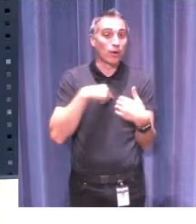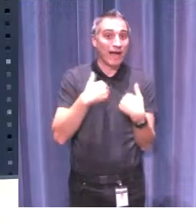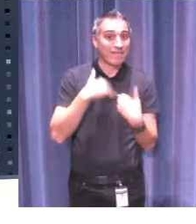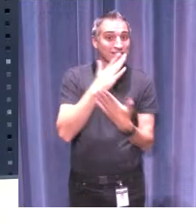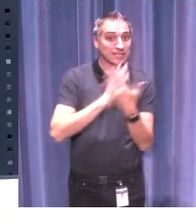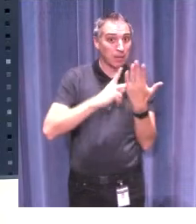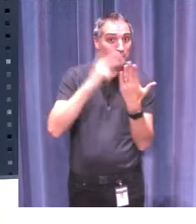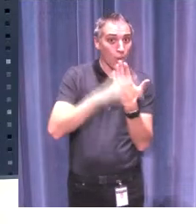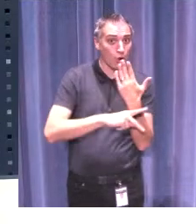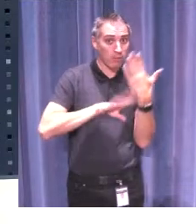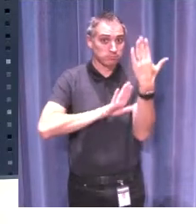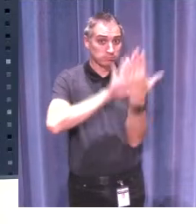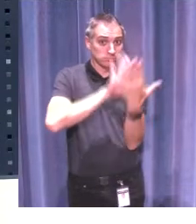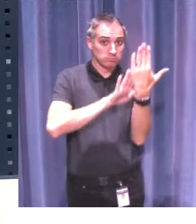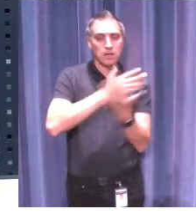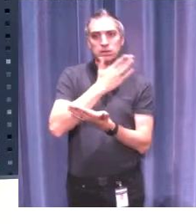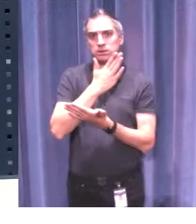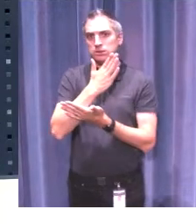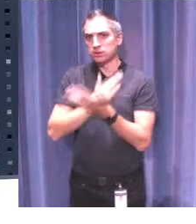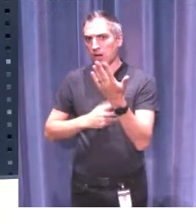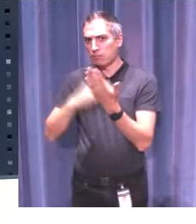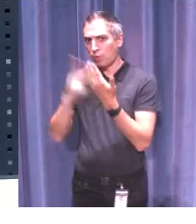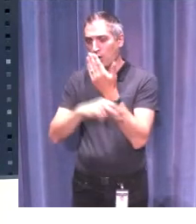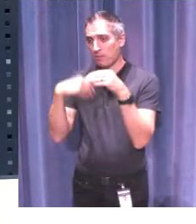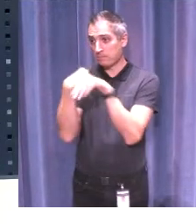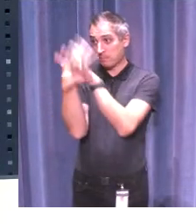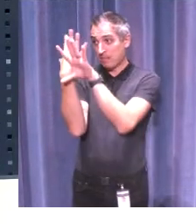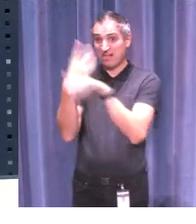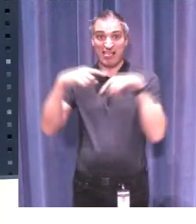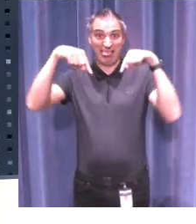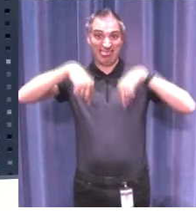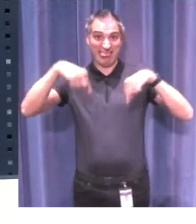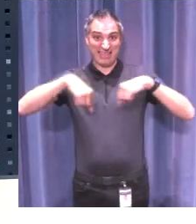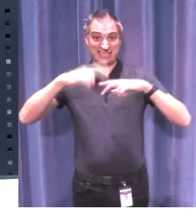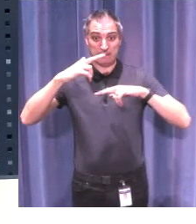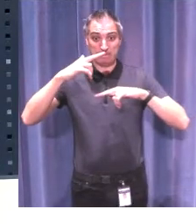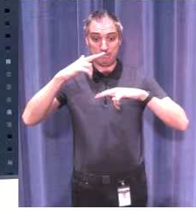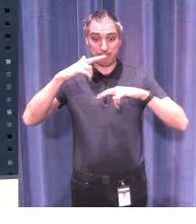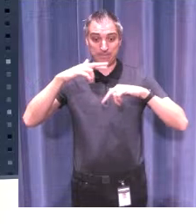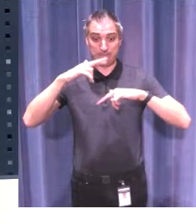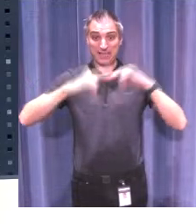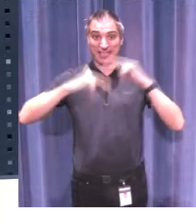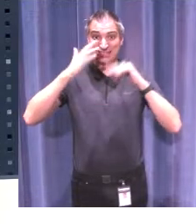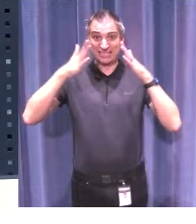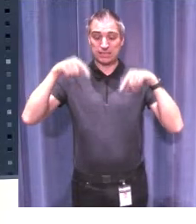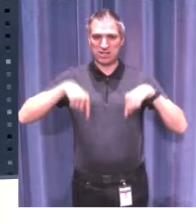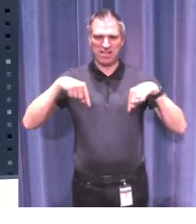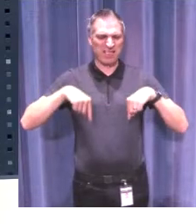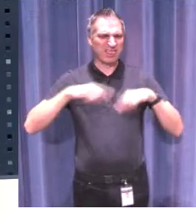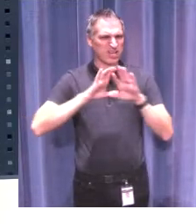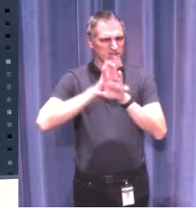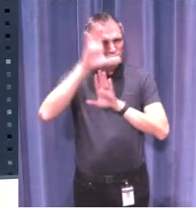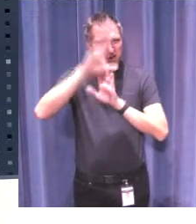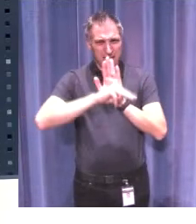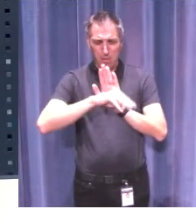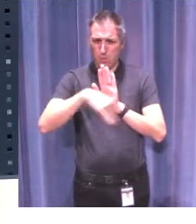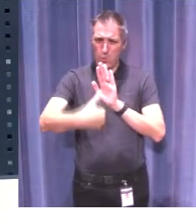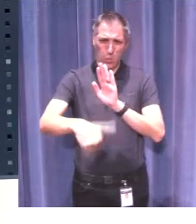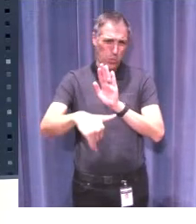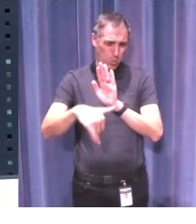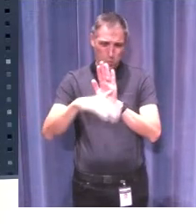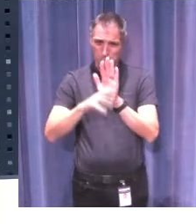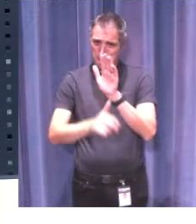versus remote? This particular building where the curriculum is very much predominantly